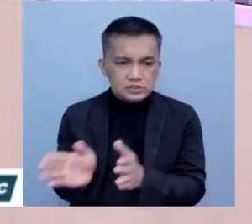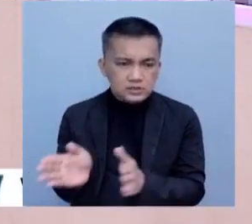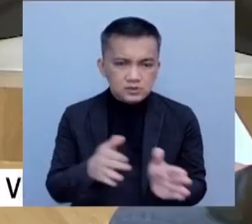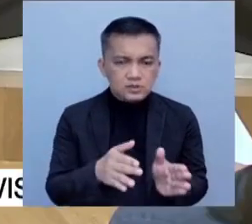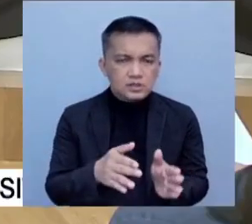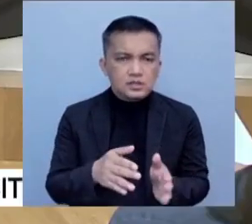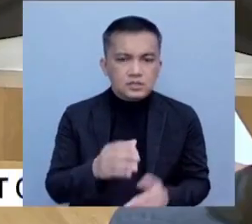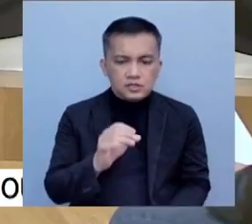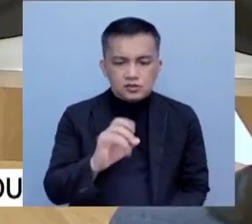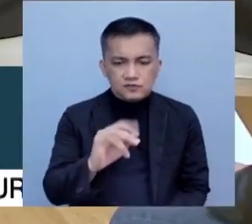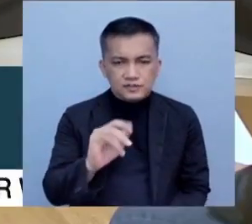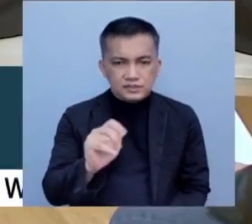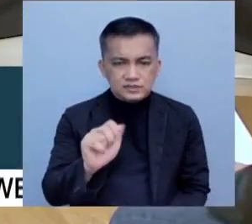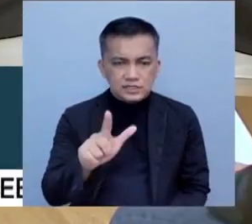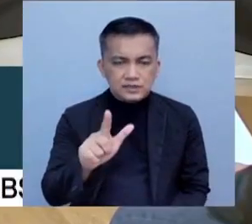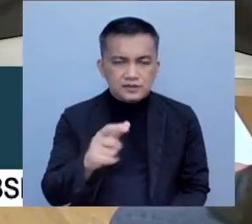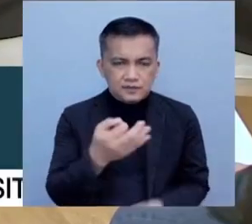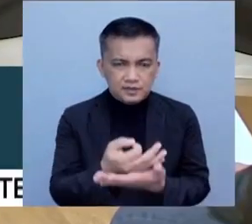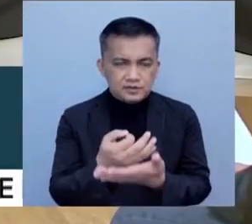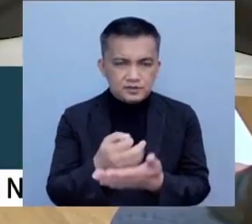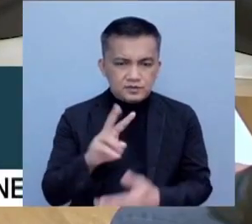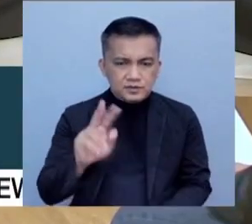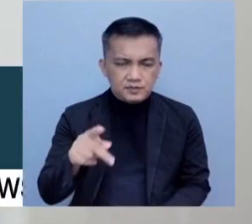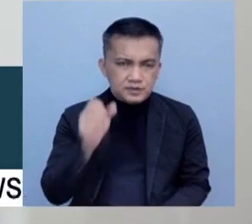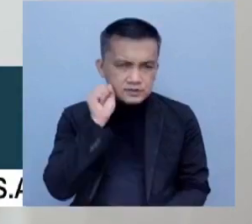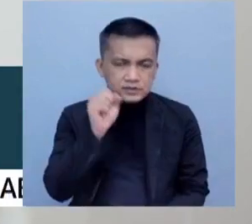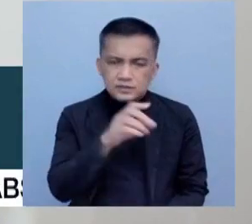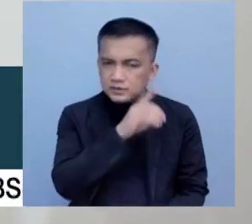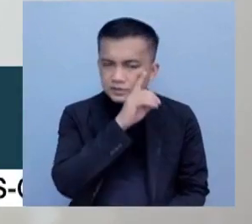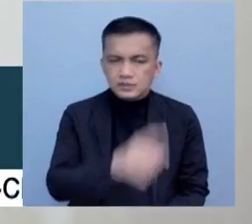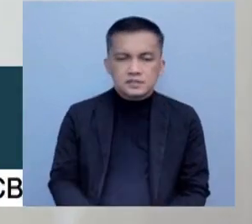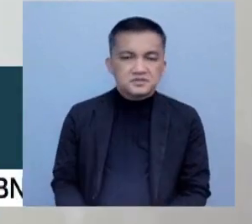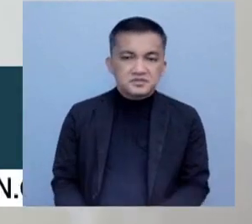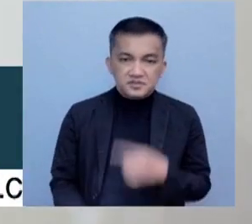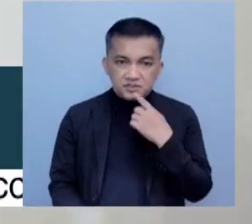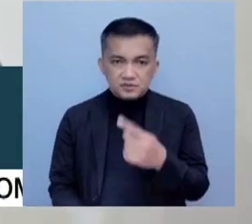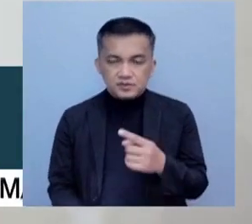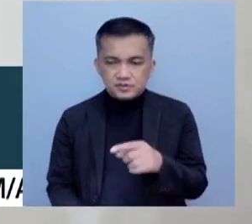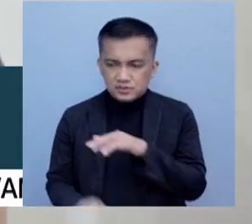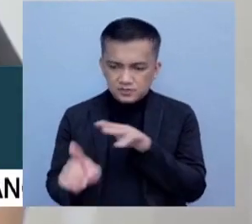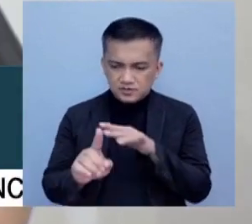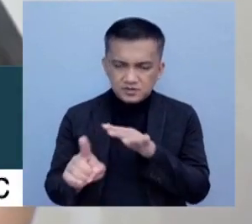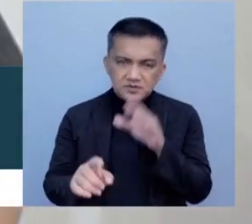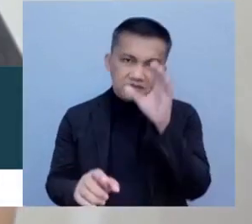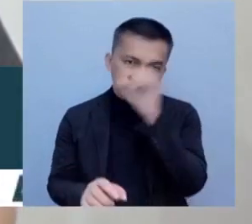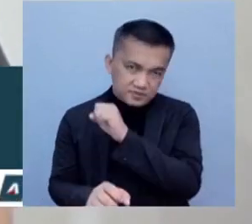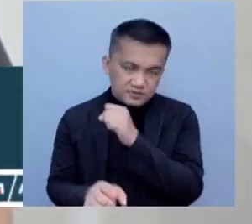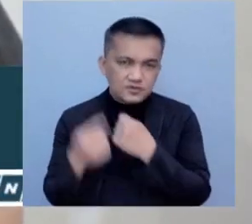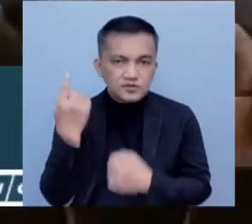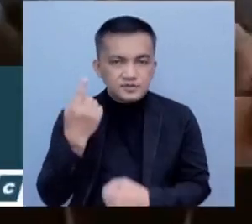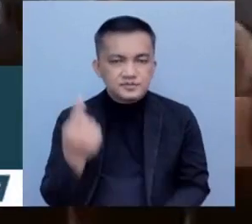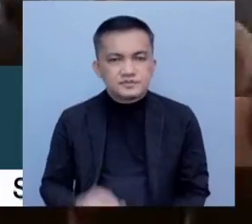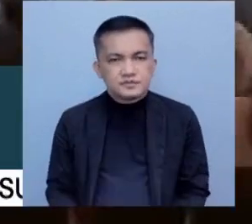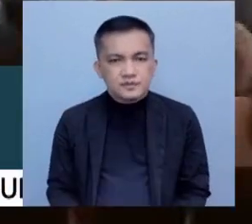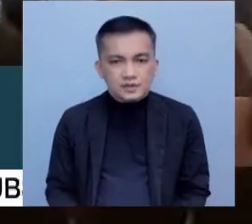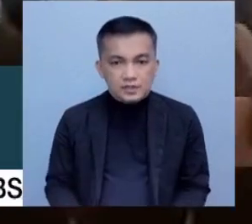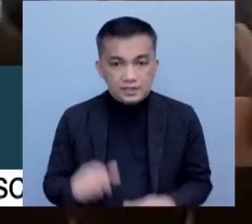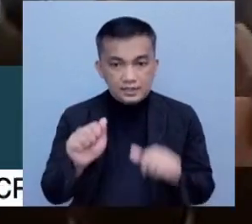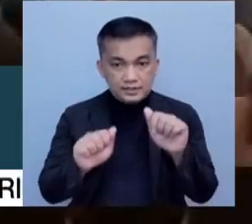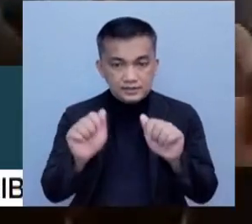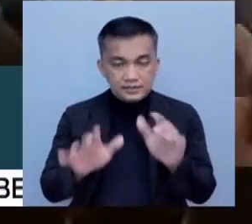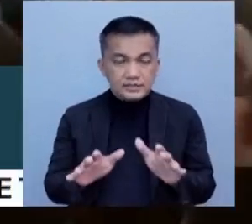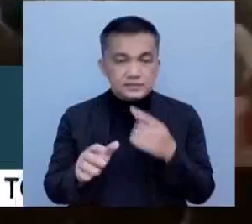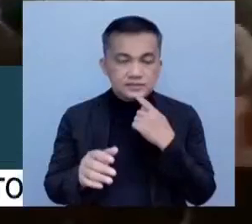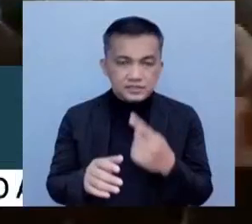Sara Duterte. Romualdez said such observations are mere speculation. See, some analysts earlier said the move could